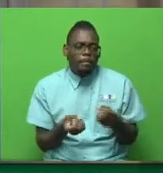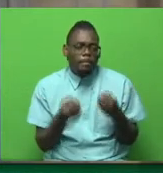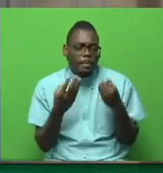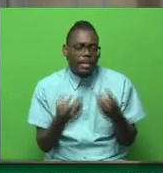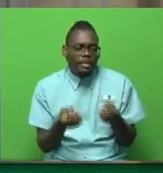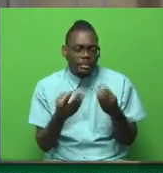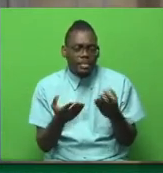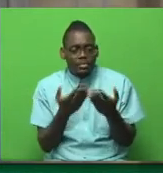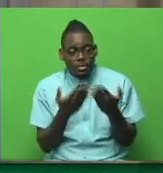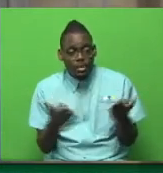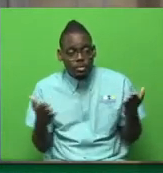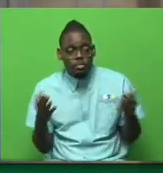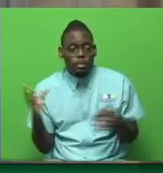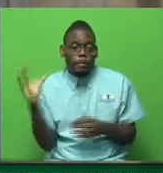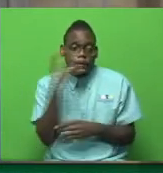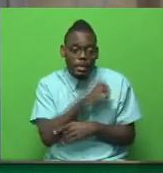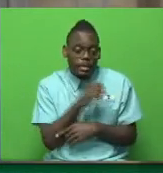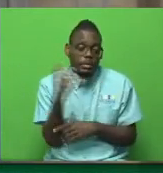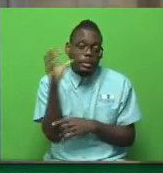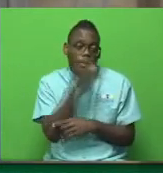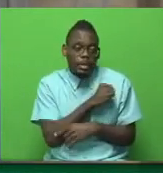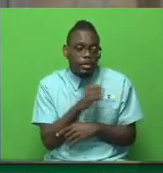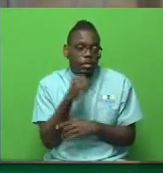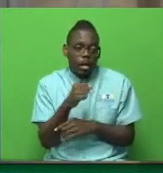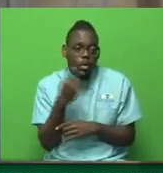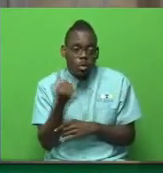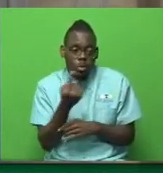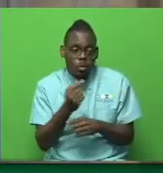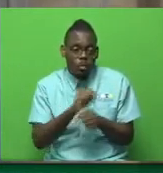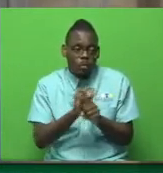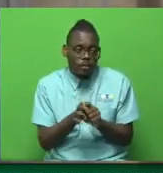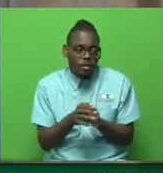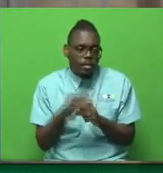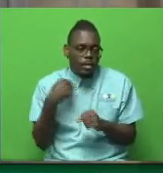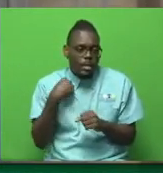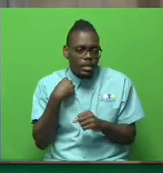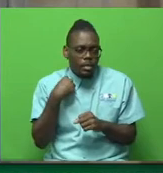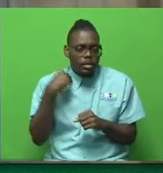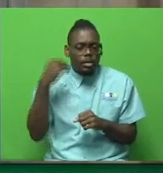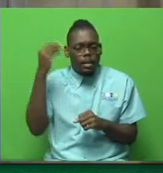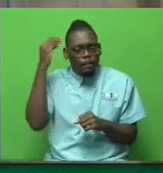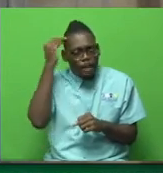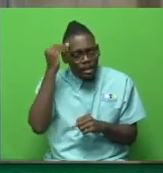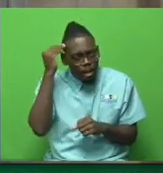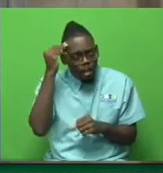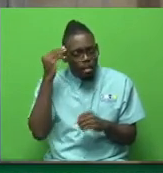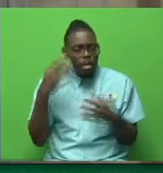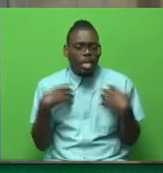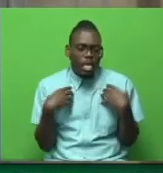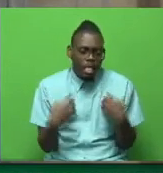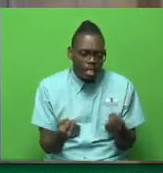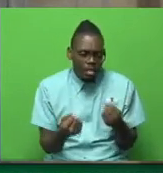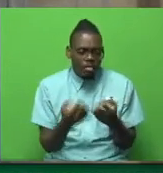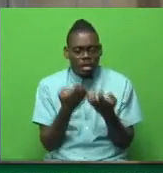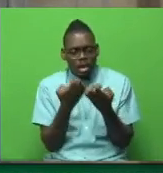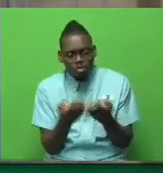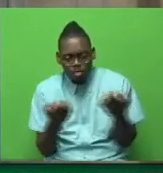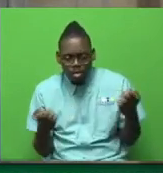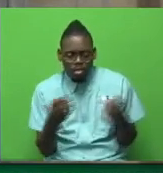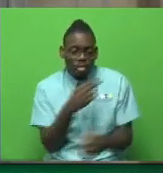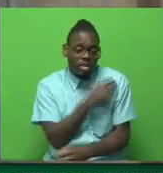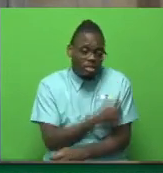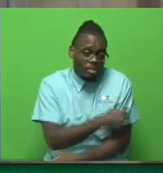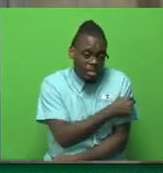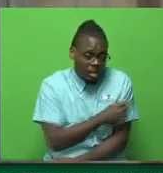covid-19 but issues of mental health drug deficiencies and lacking of equipment in our nation's hospitals the 105